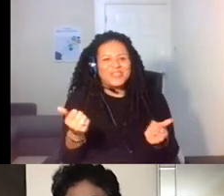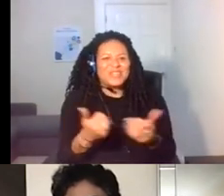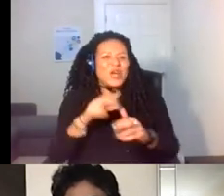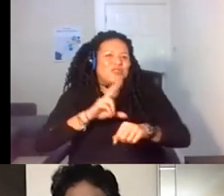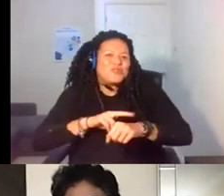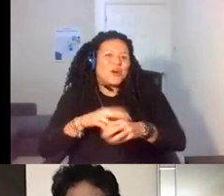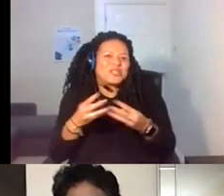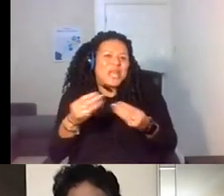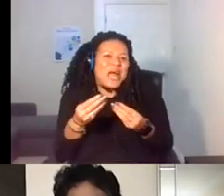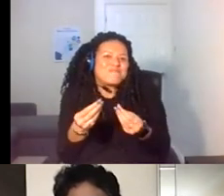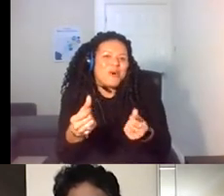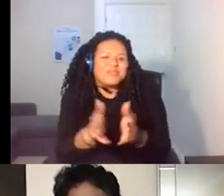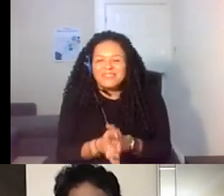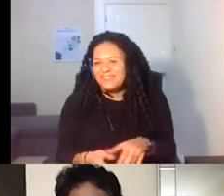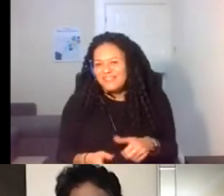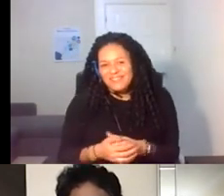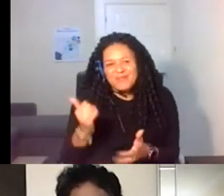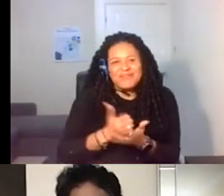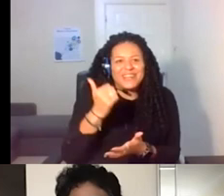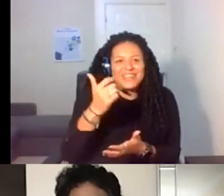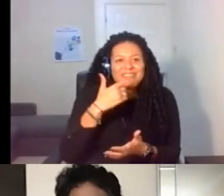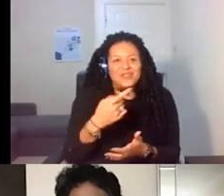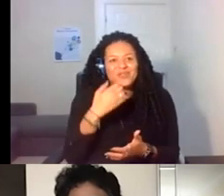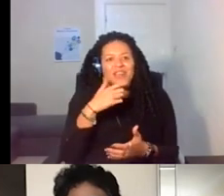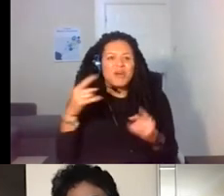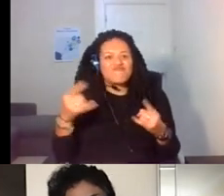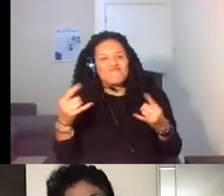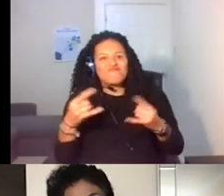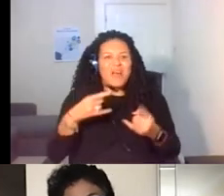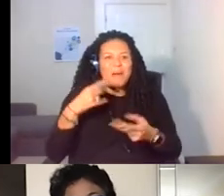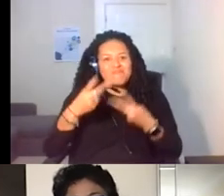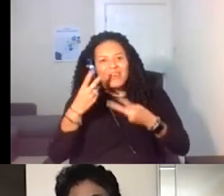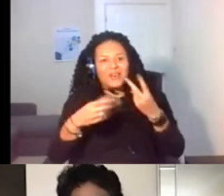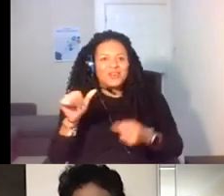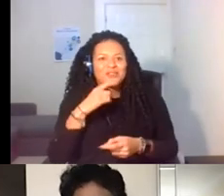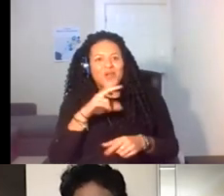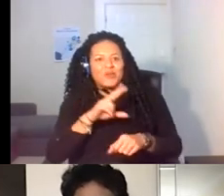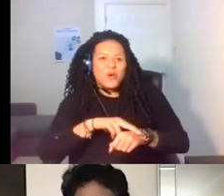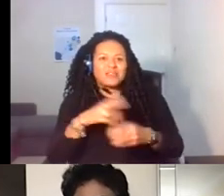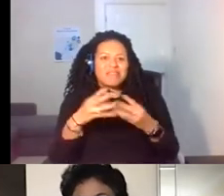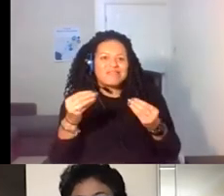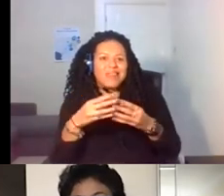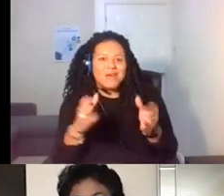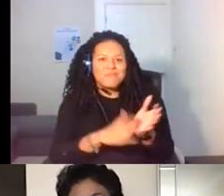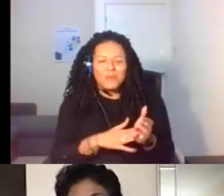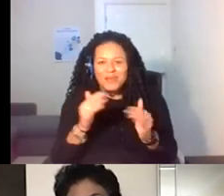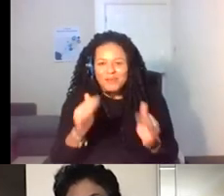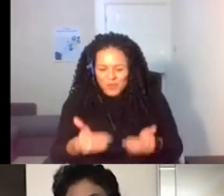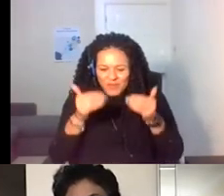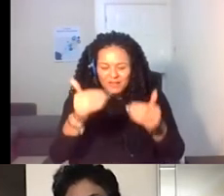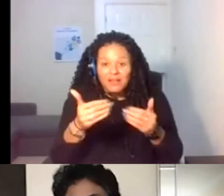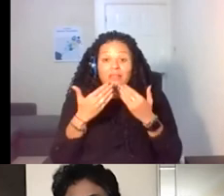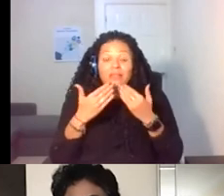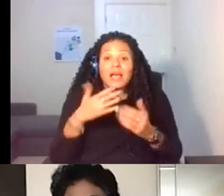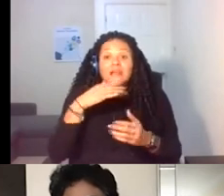Yeah, brilliant. You should come out with a rap record, I feel, with a name of that, Dr. Slime Mold. Anyway, moving on, I want to thank our